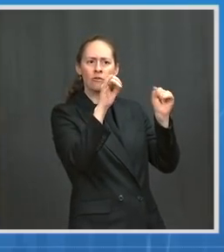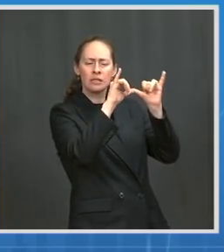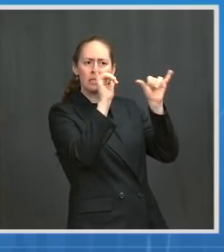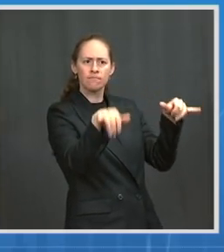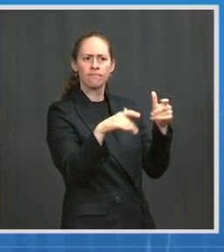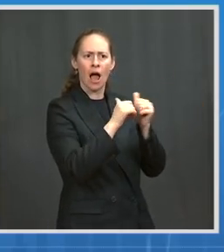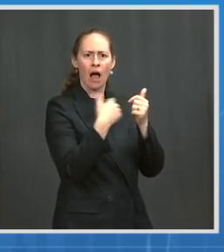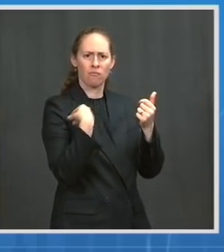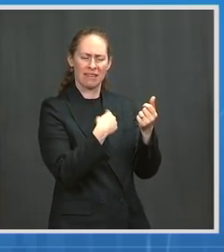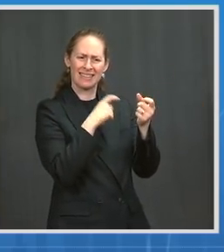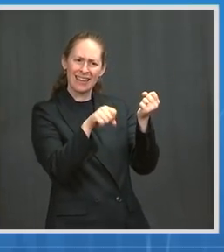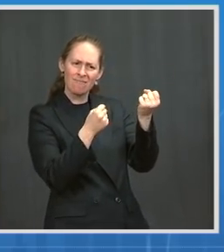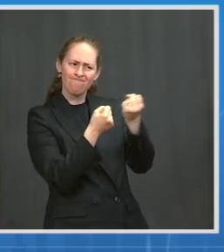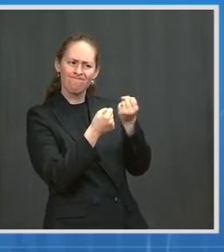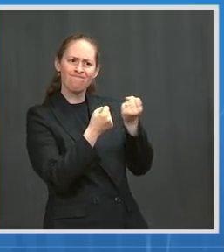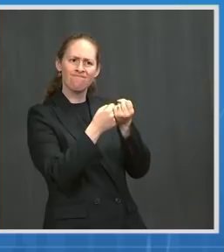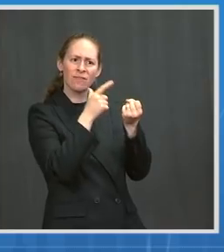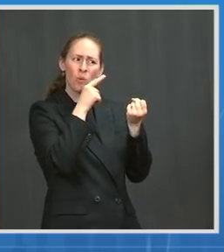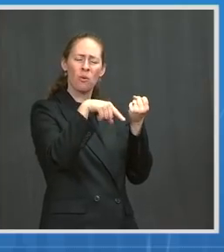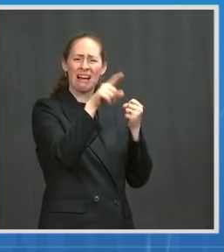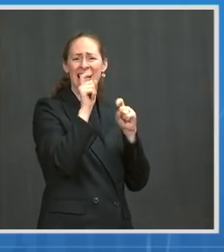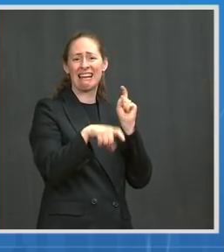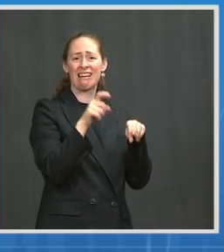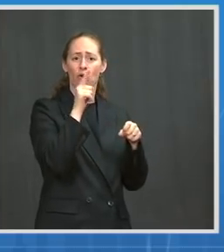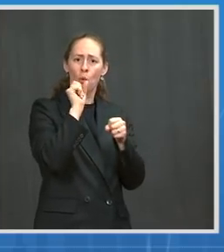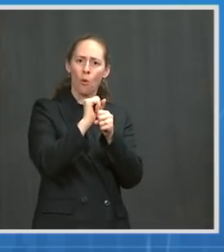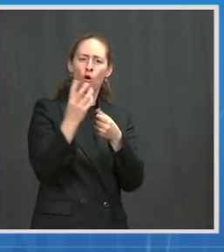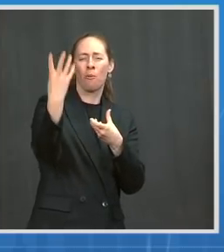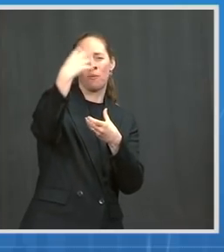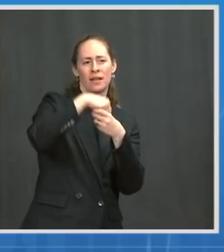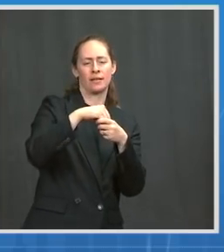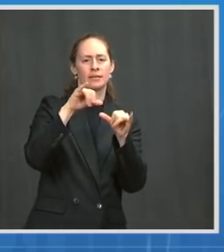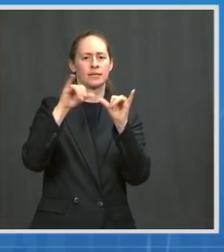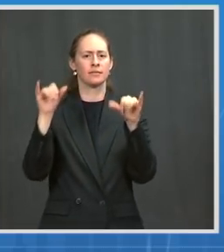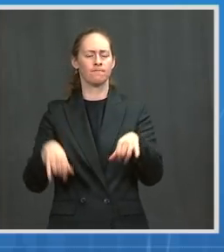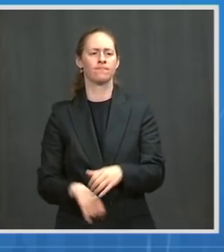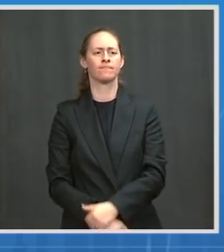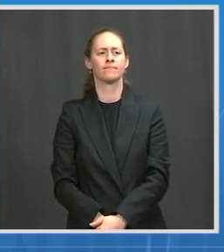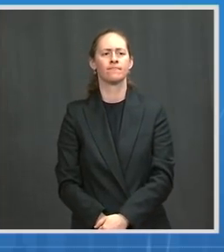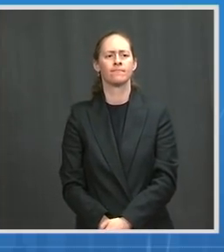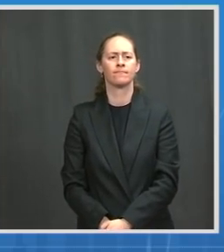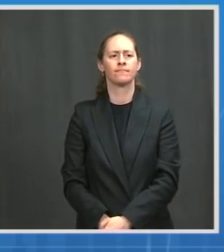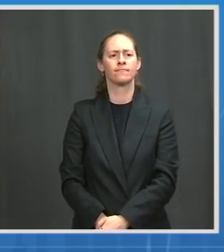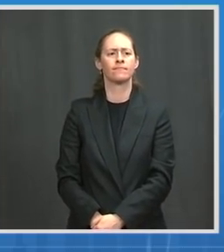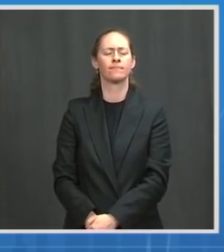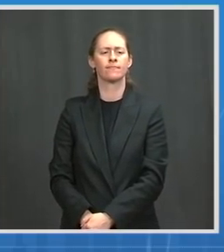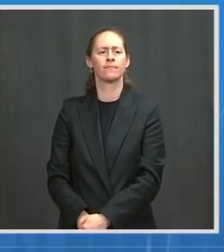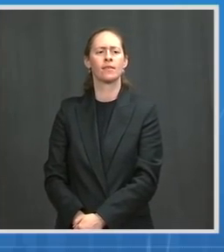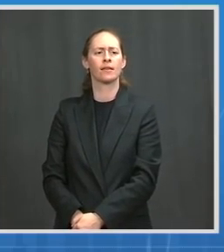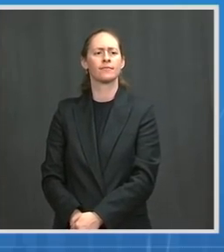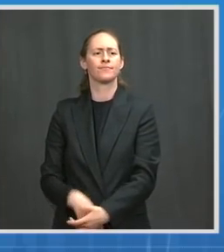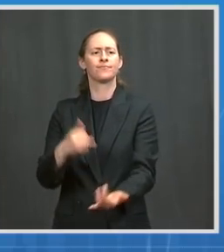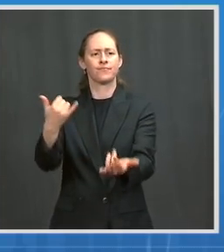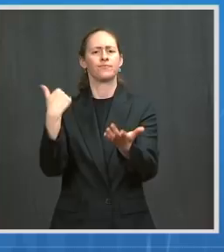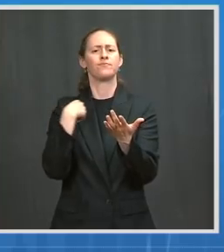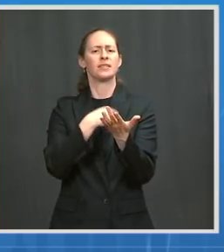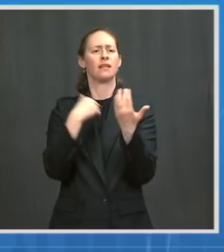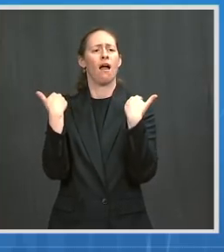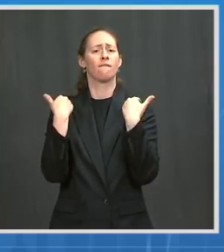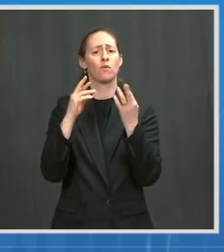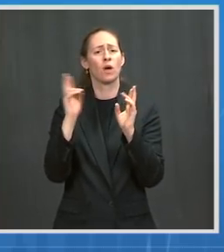day. Now, the administration is responding to clinician burnout. The Health Resources and Services Administration has